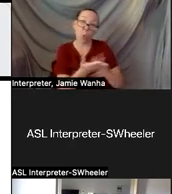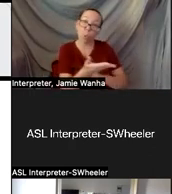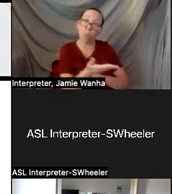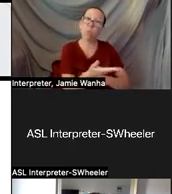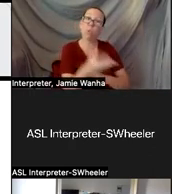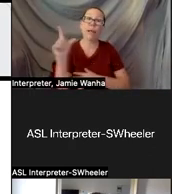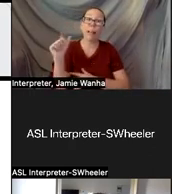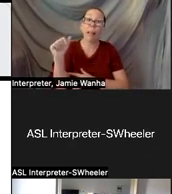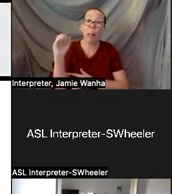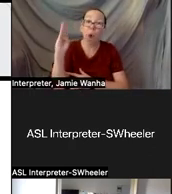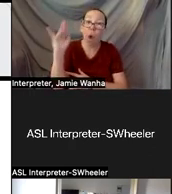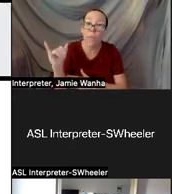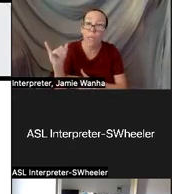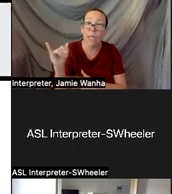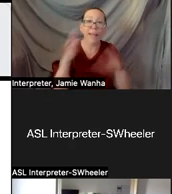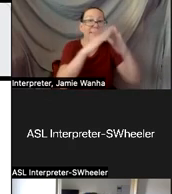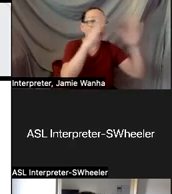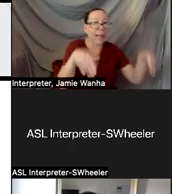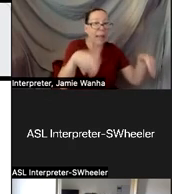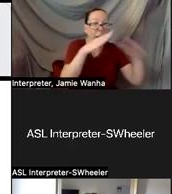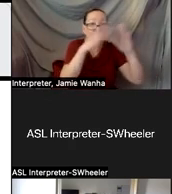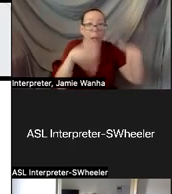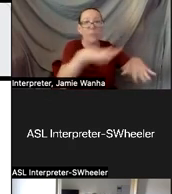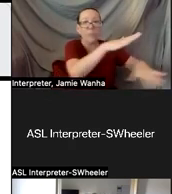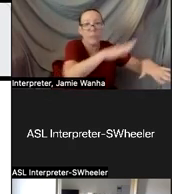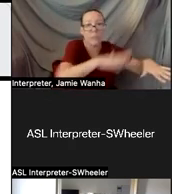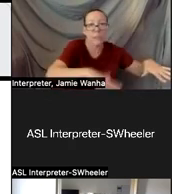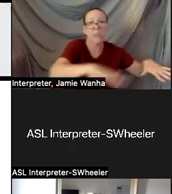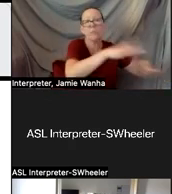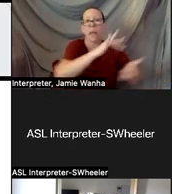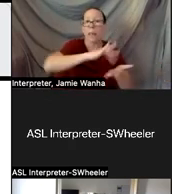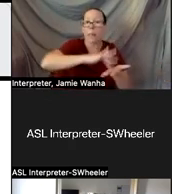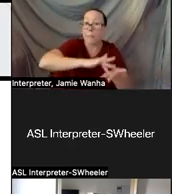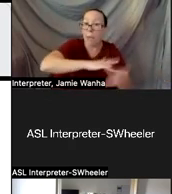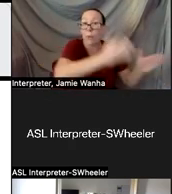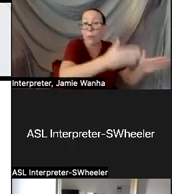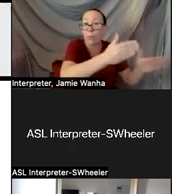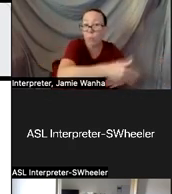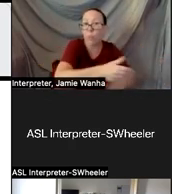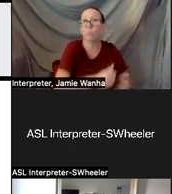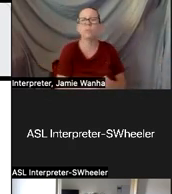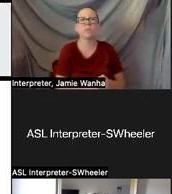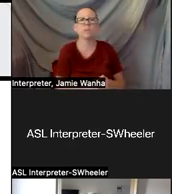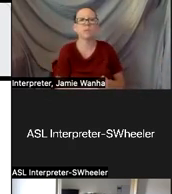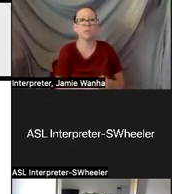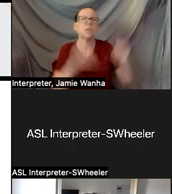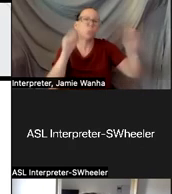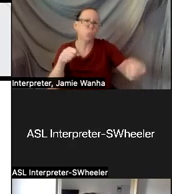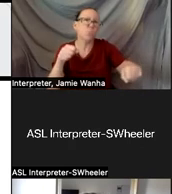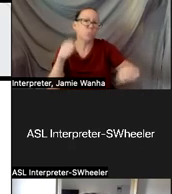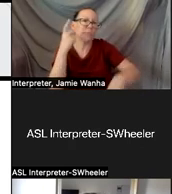lobby, the housing facilities, the medical rooms. And you can see that we used